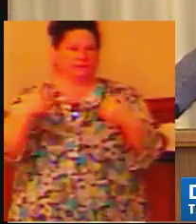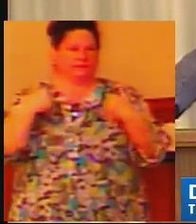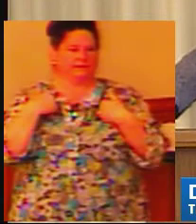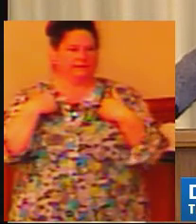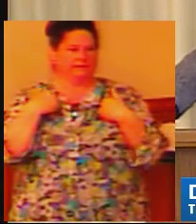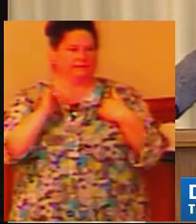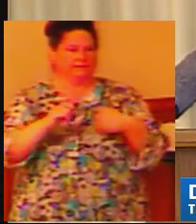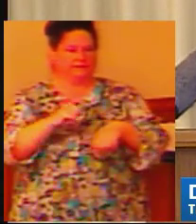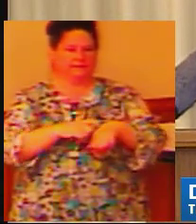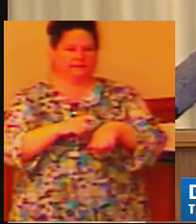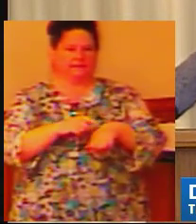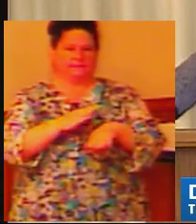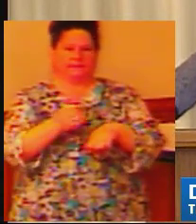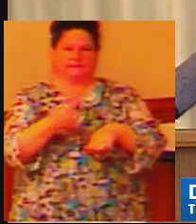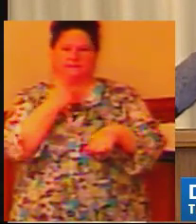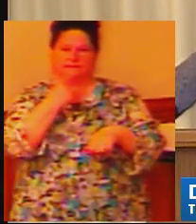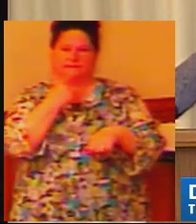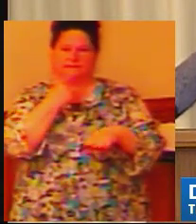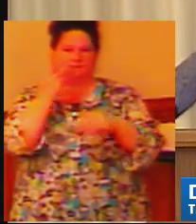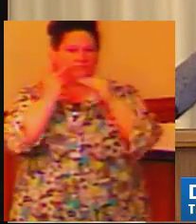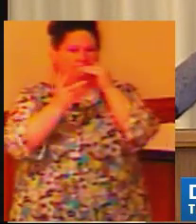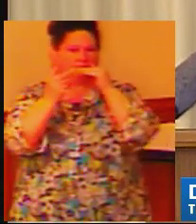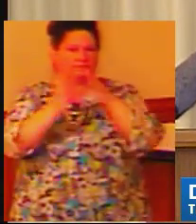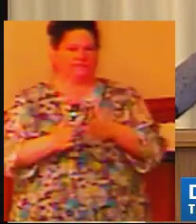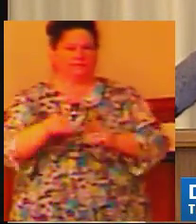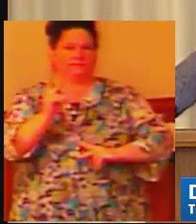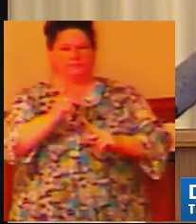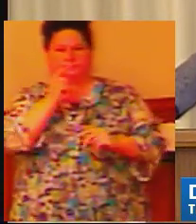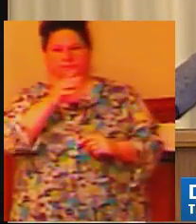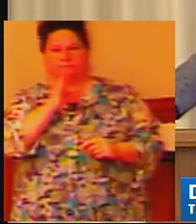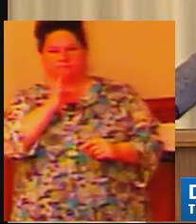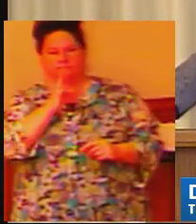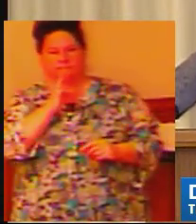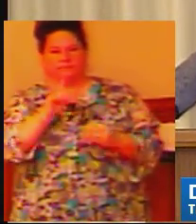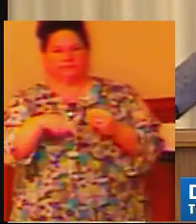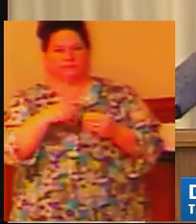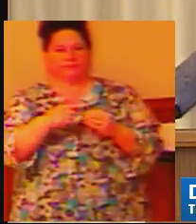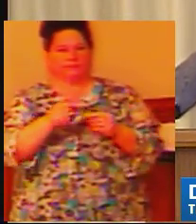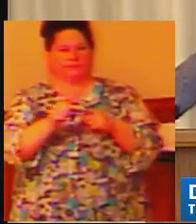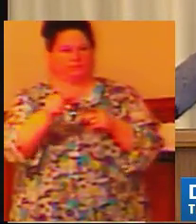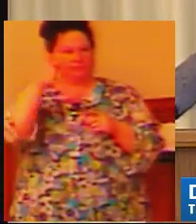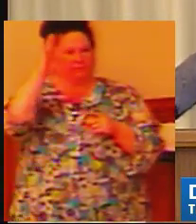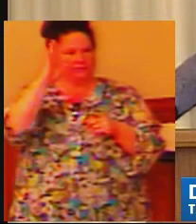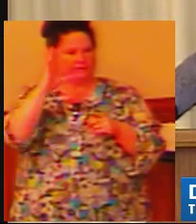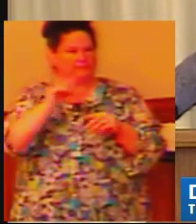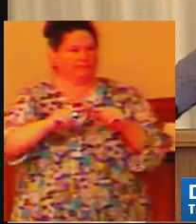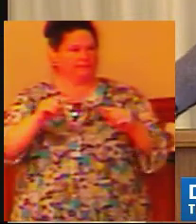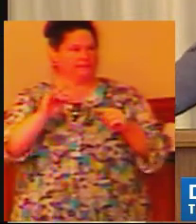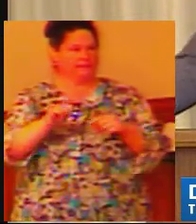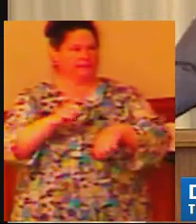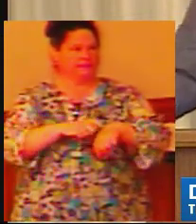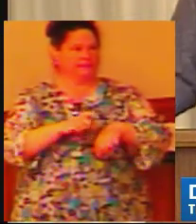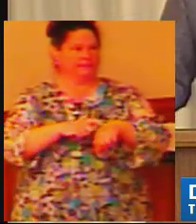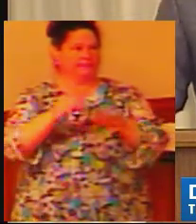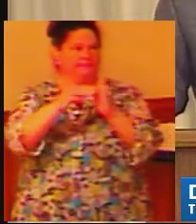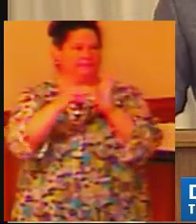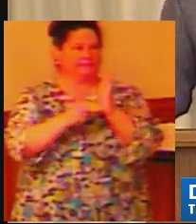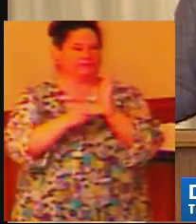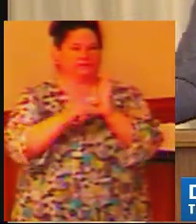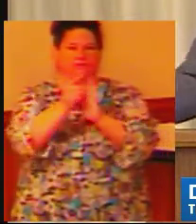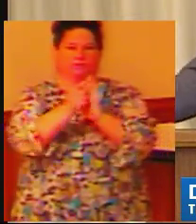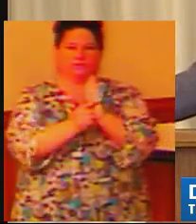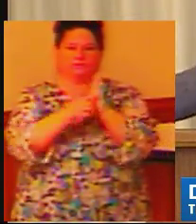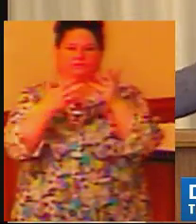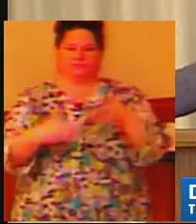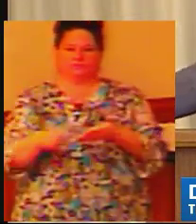time. And he also mentioned the prophets, the people that spoke the word of God at that time. But by that time, Moses' law was